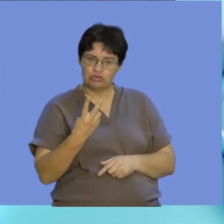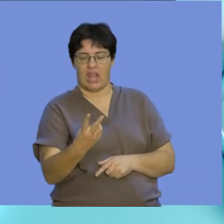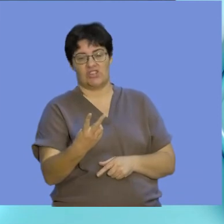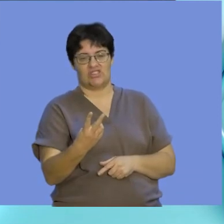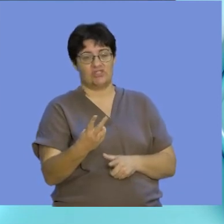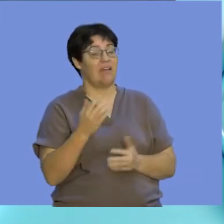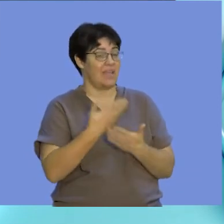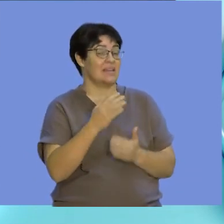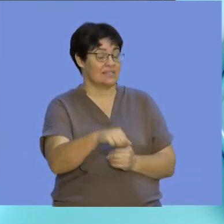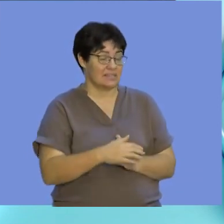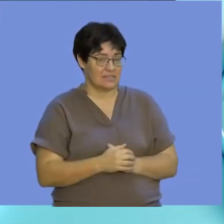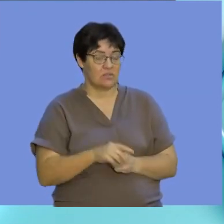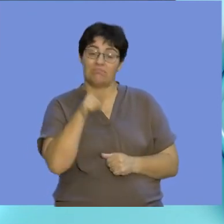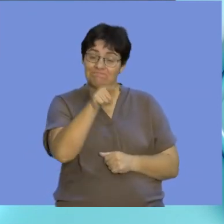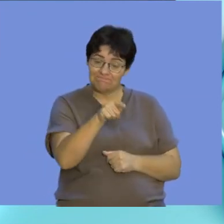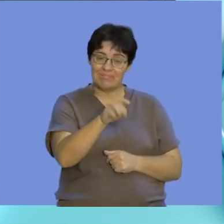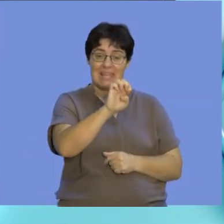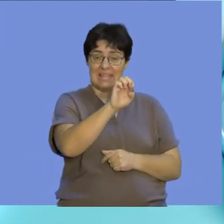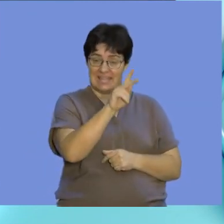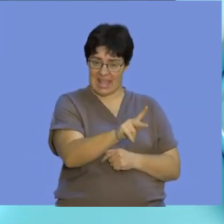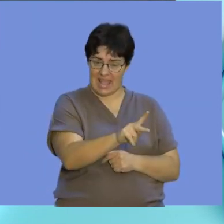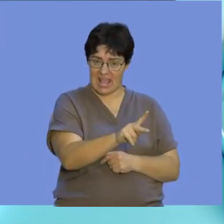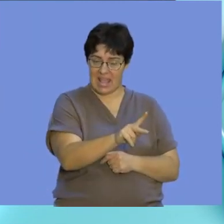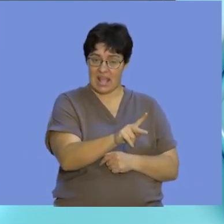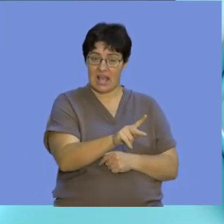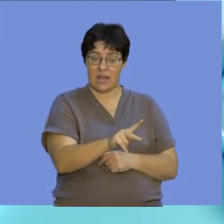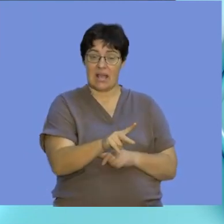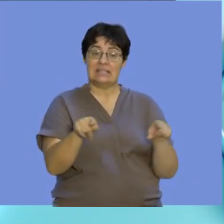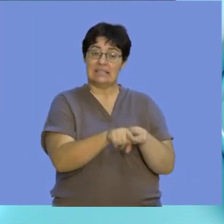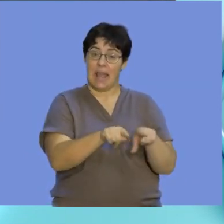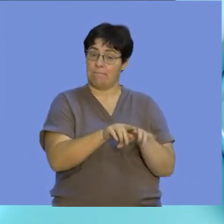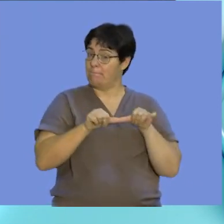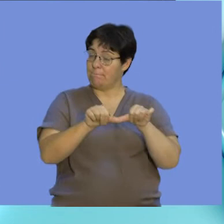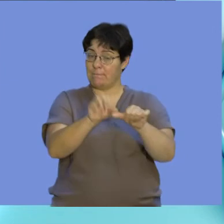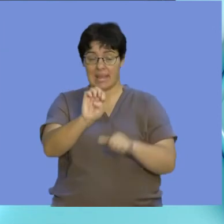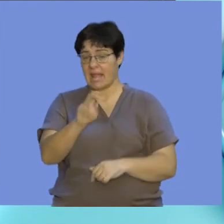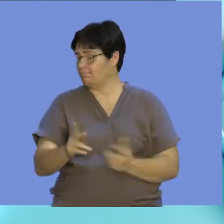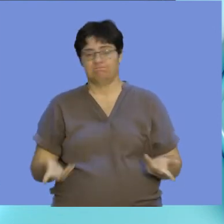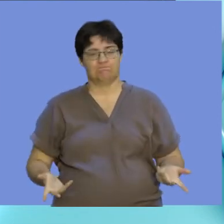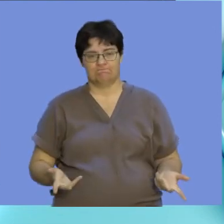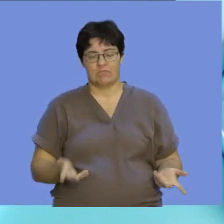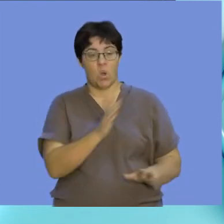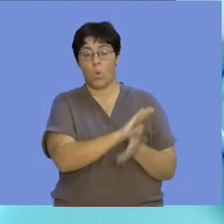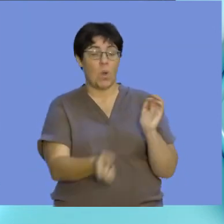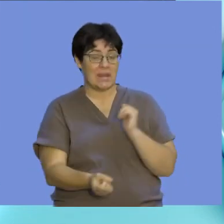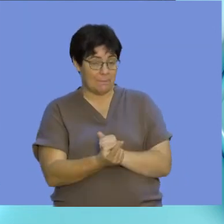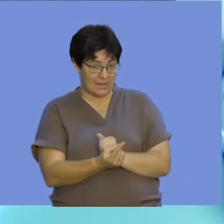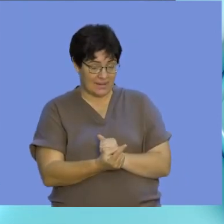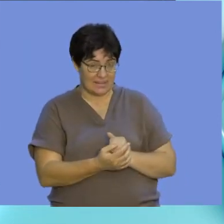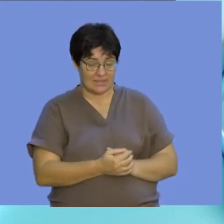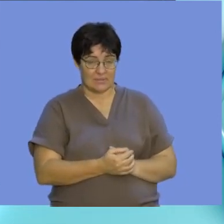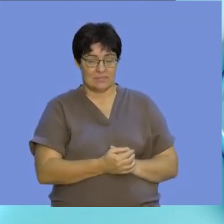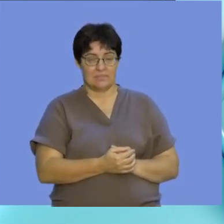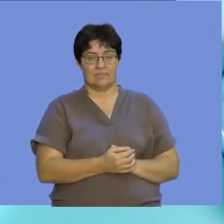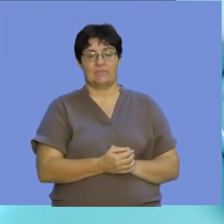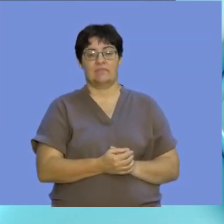the kinetic energy didn't stay the same. What has happened to the kinetic energy? So